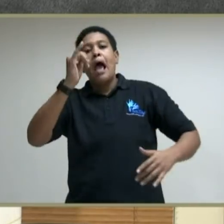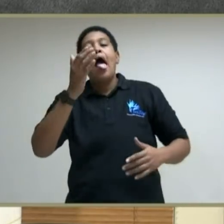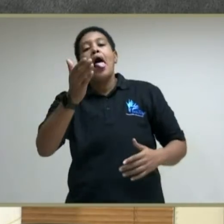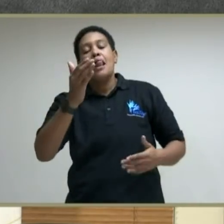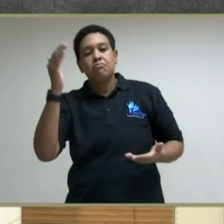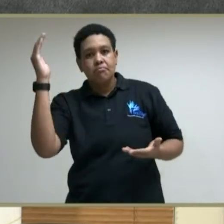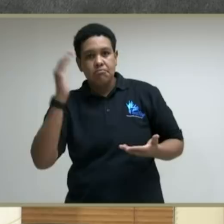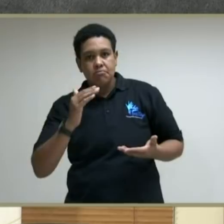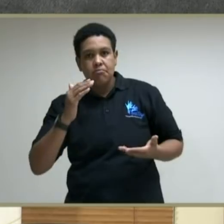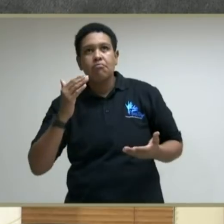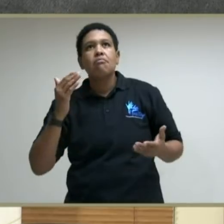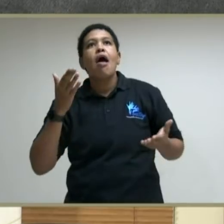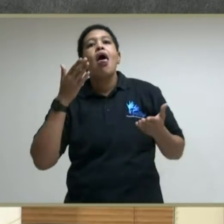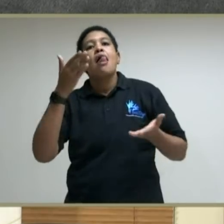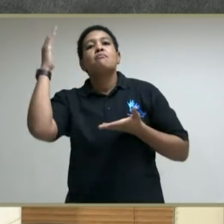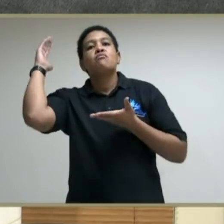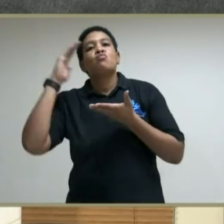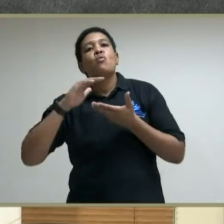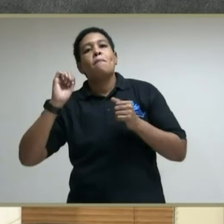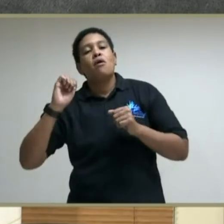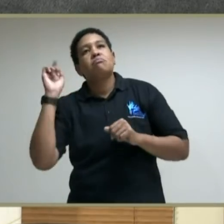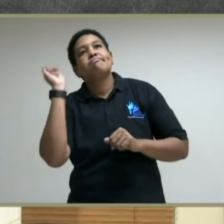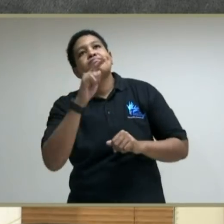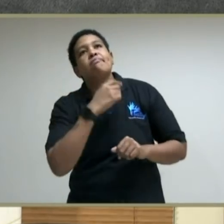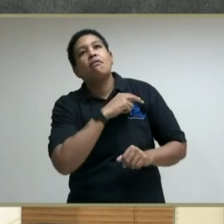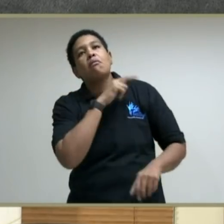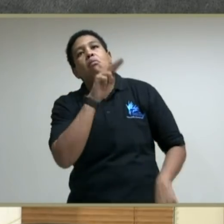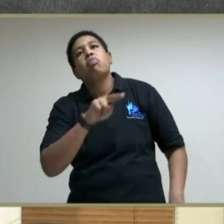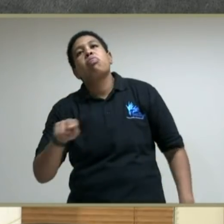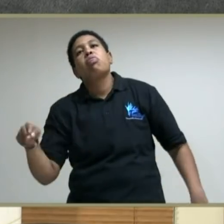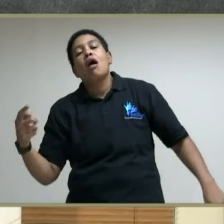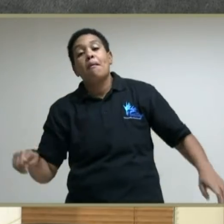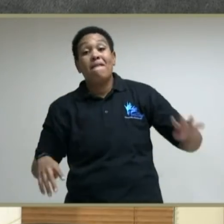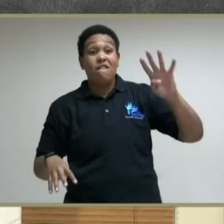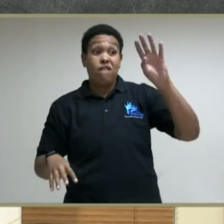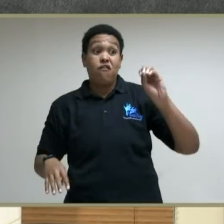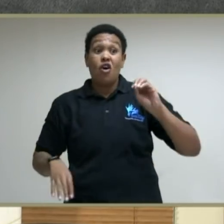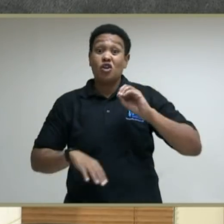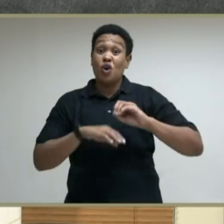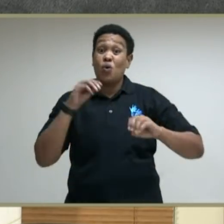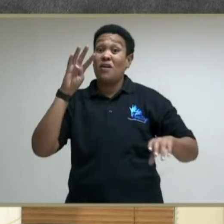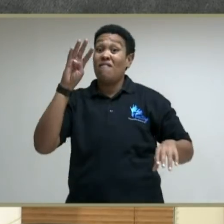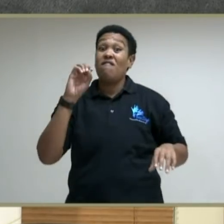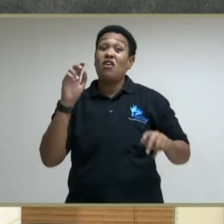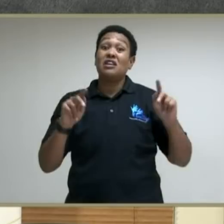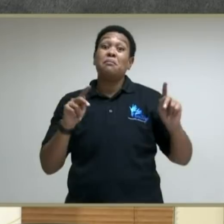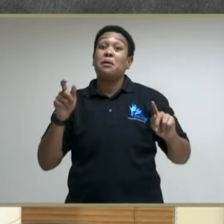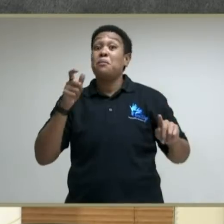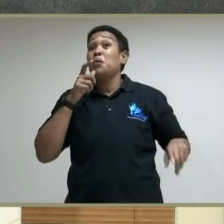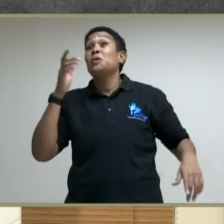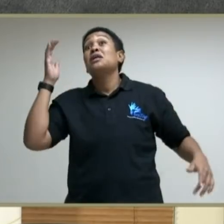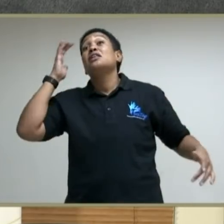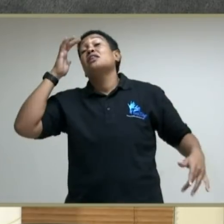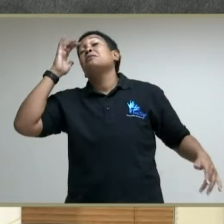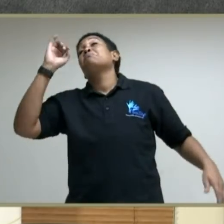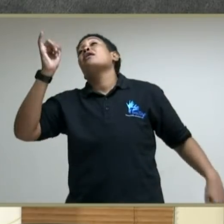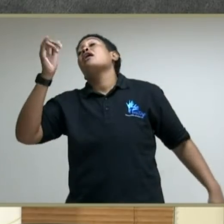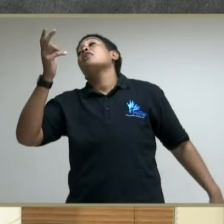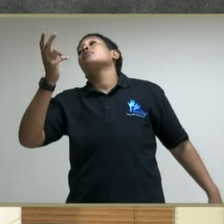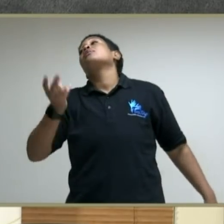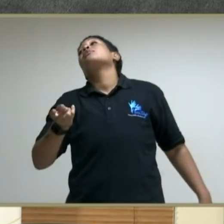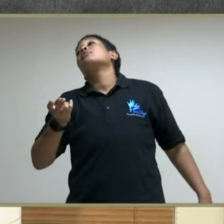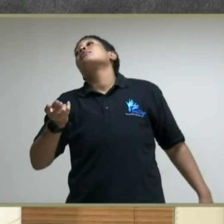severe outcomes. 40 out of 40 persons that are severely ill are unvaccinated,